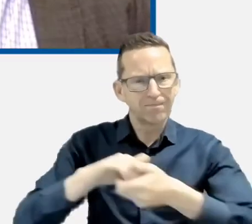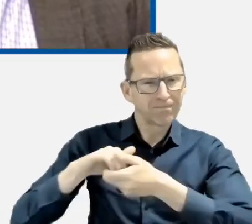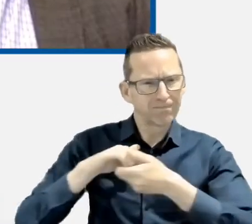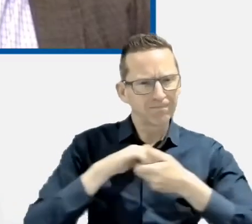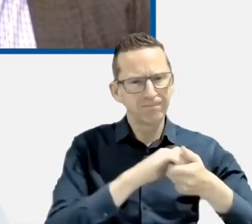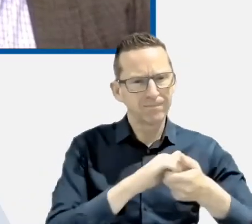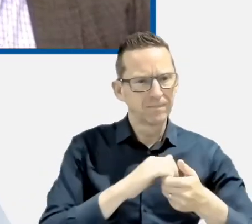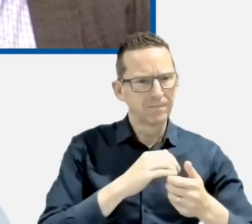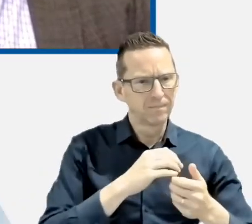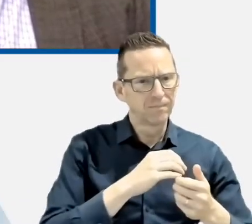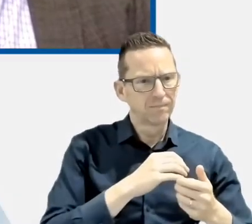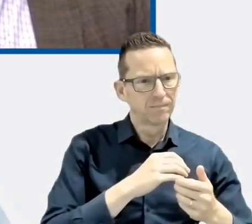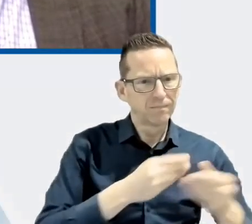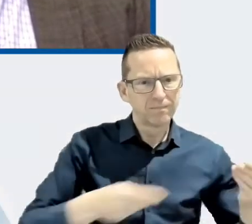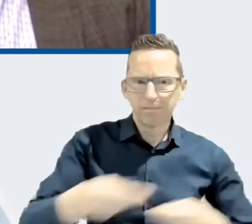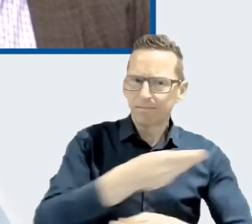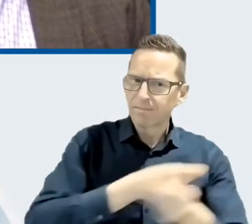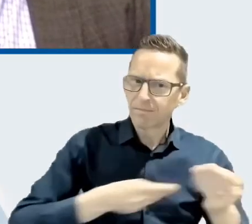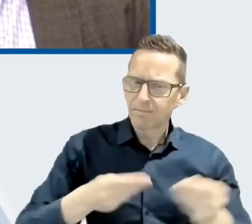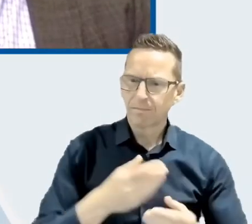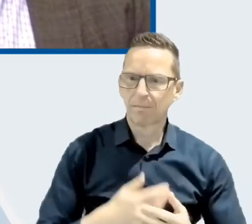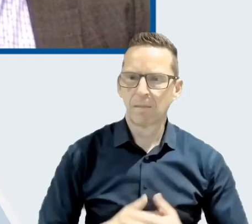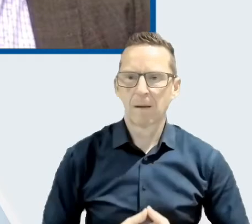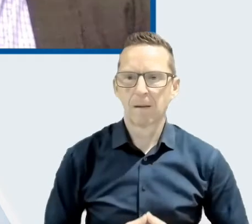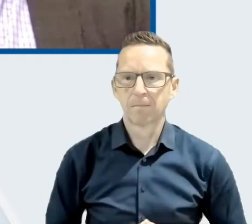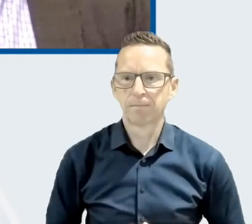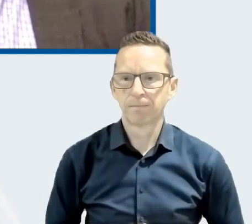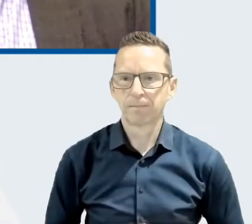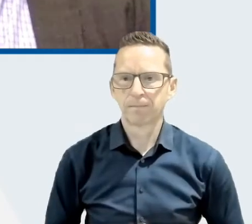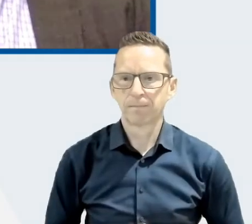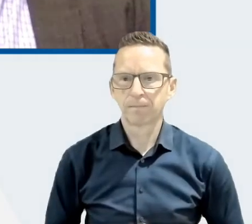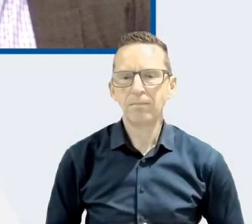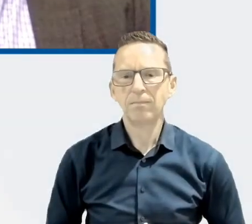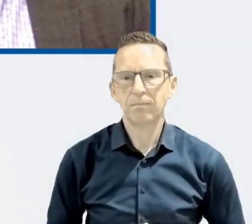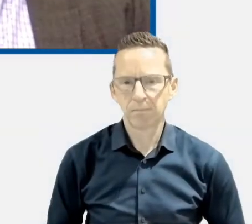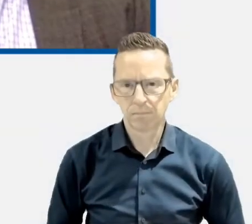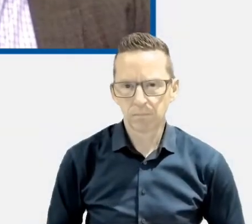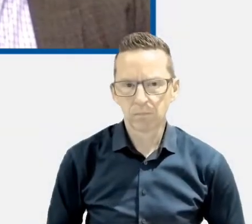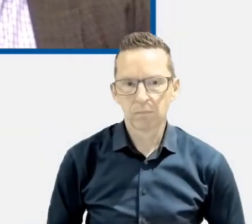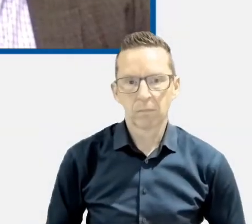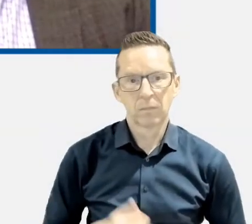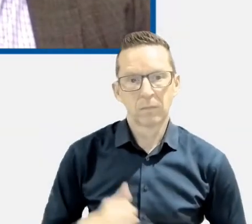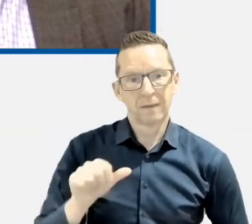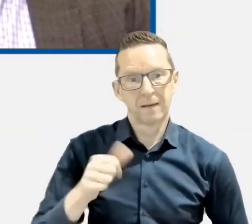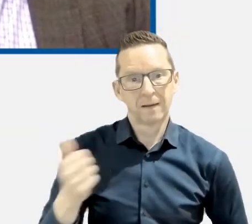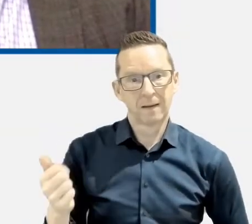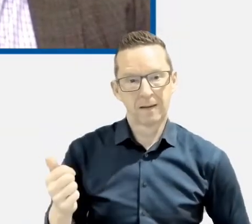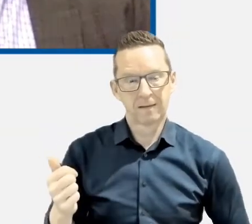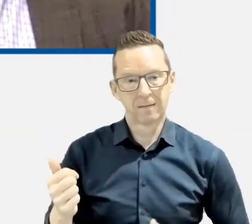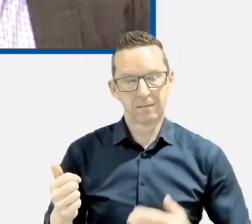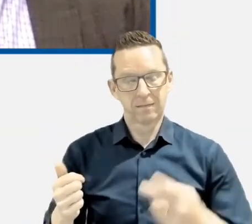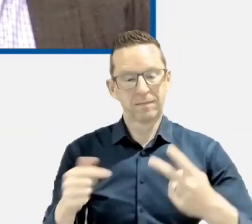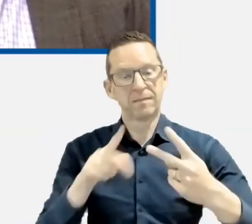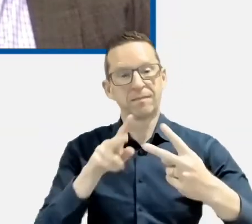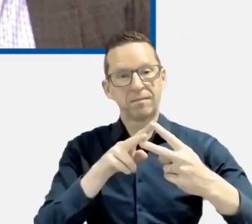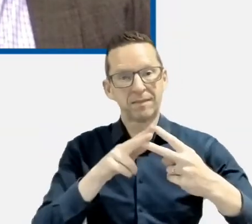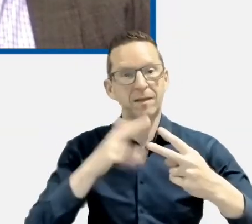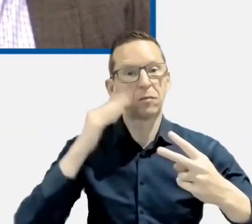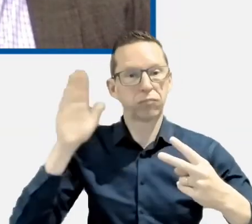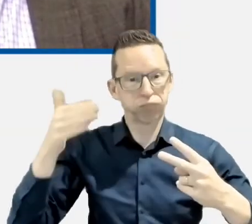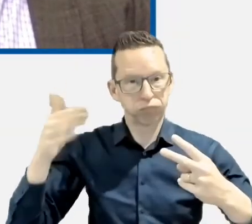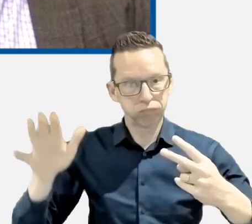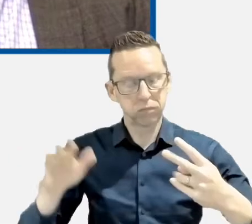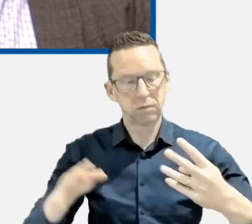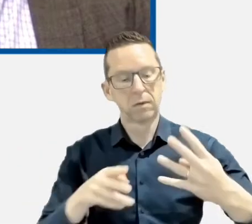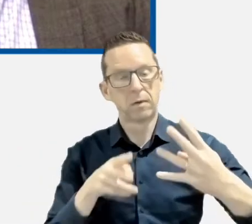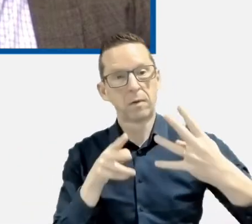will now come to the next two speakers, who will speak from a national perspective.